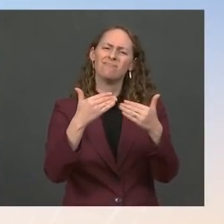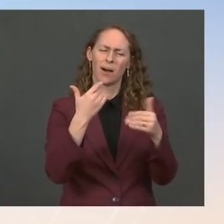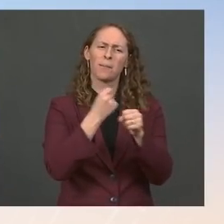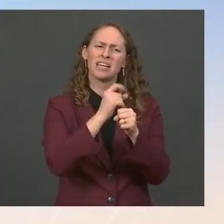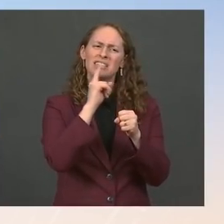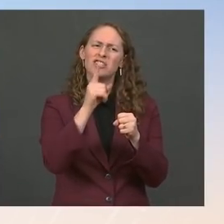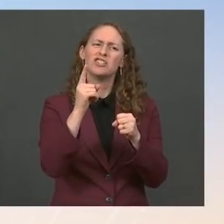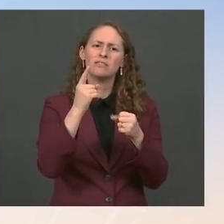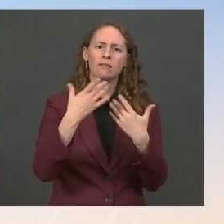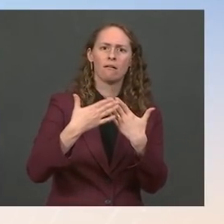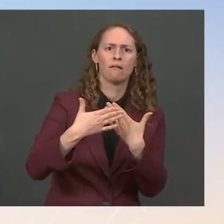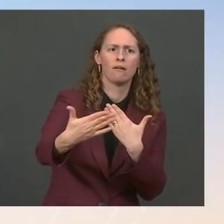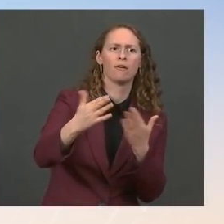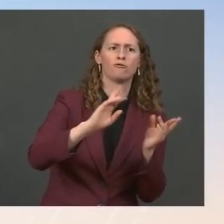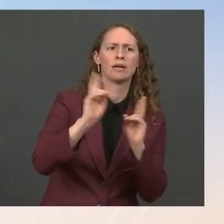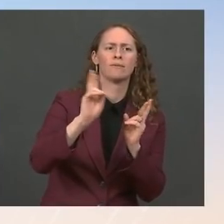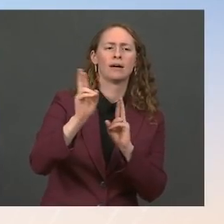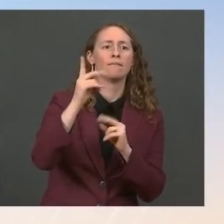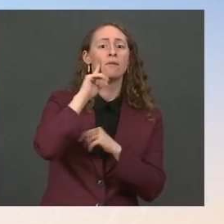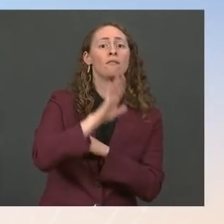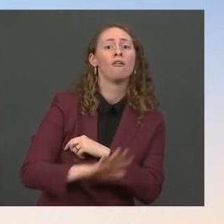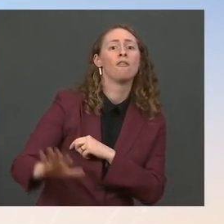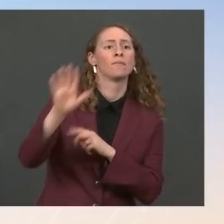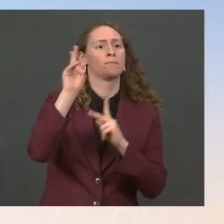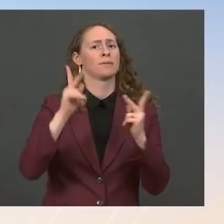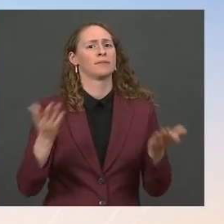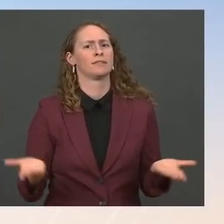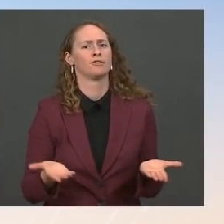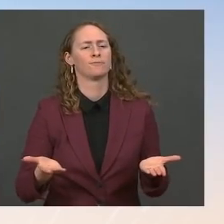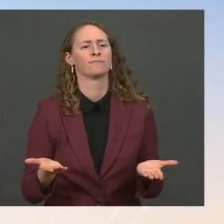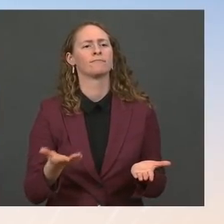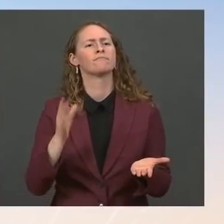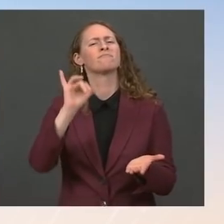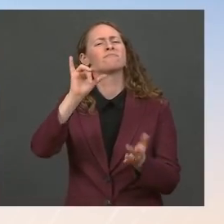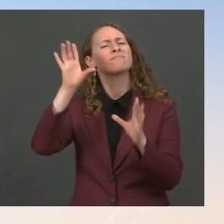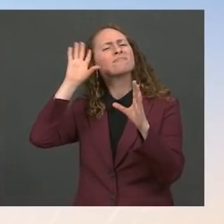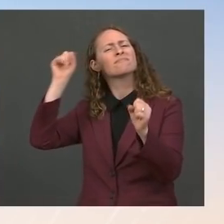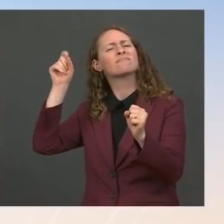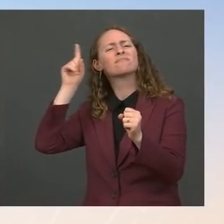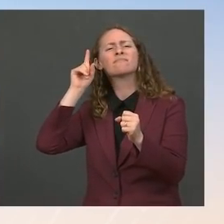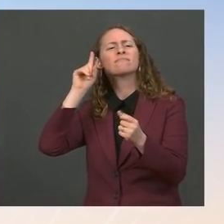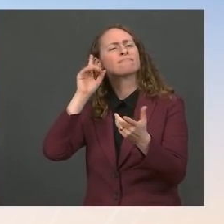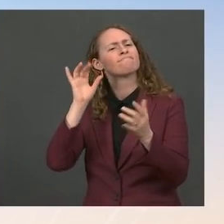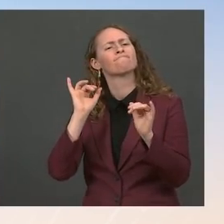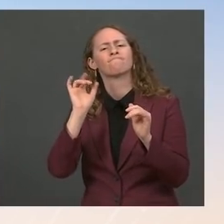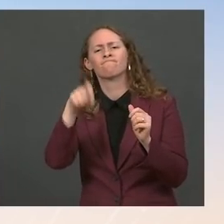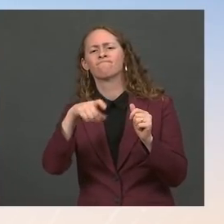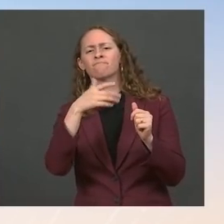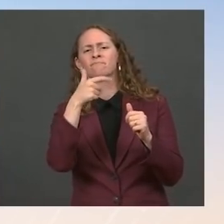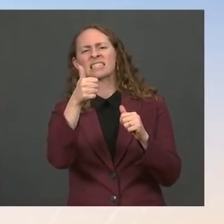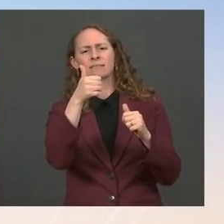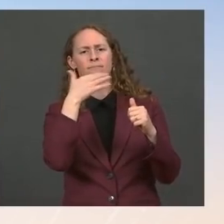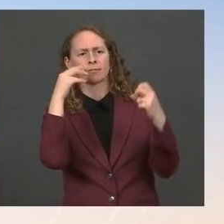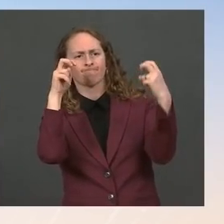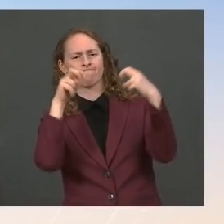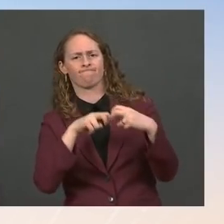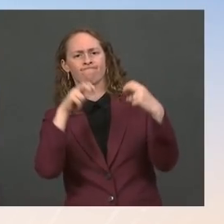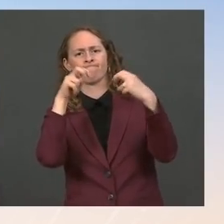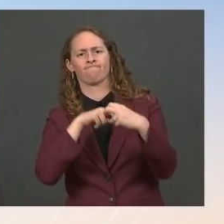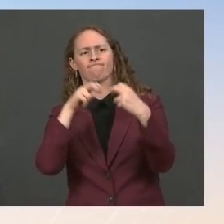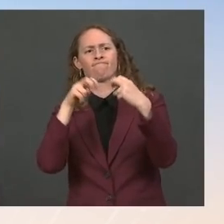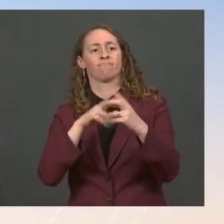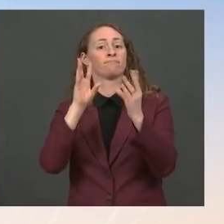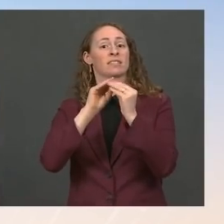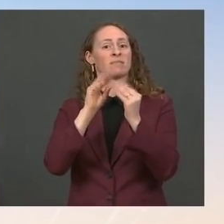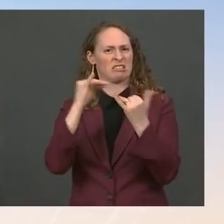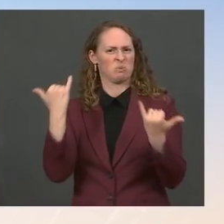deliver for the American people. The president believes in the value of meeting face-to-face, hence the meetings today and his full day of meetings